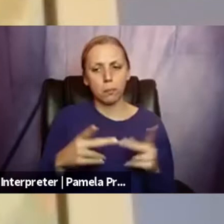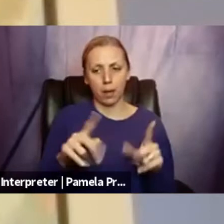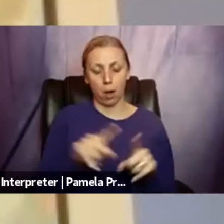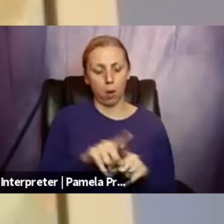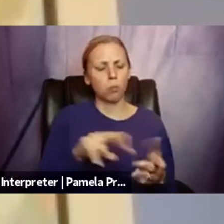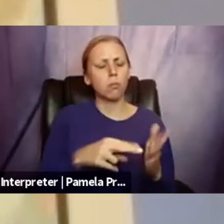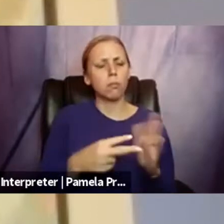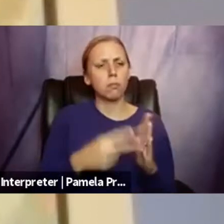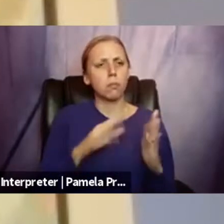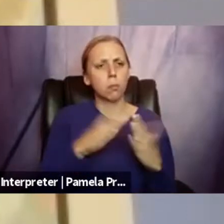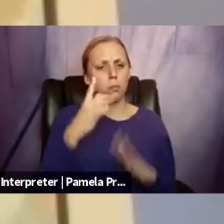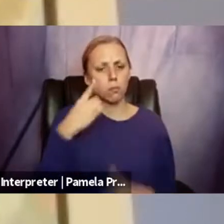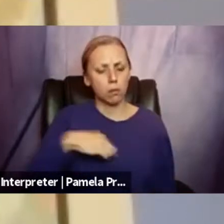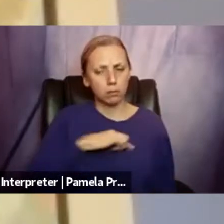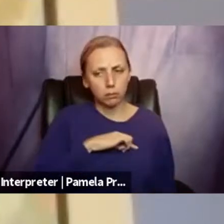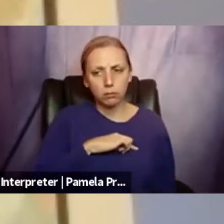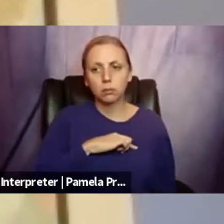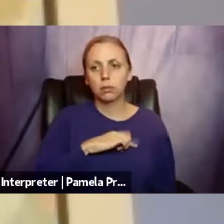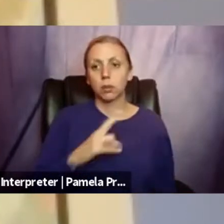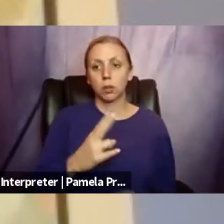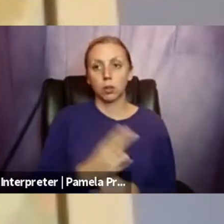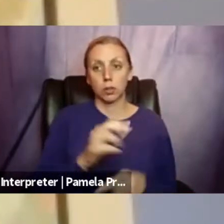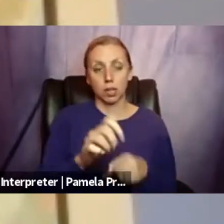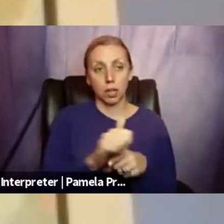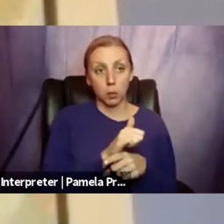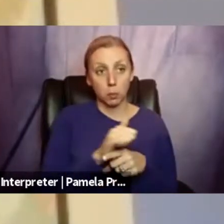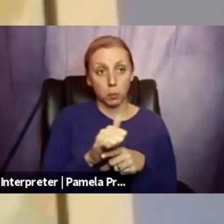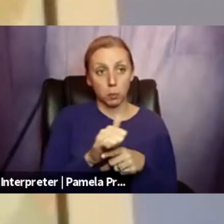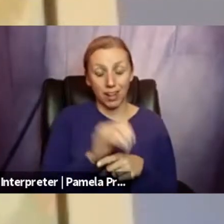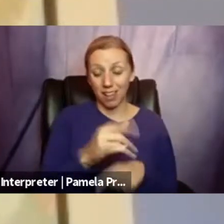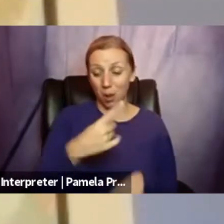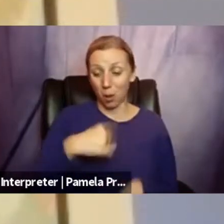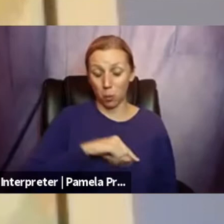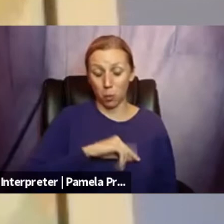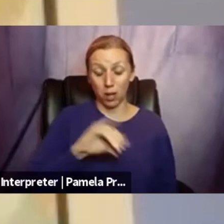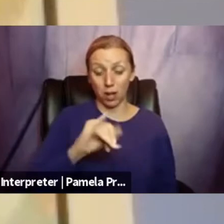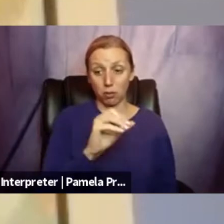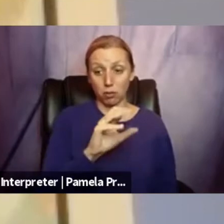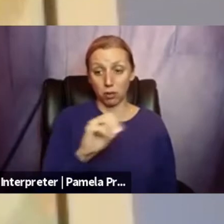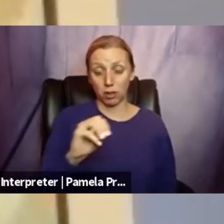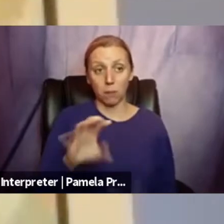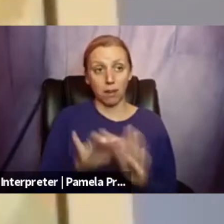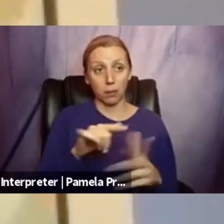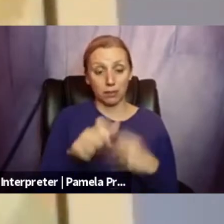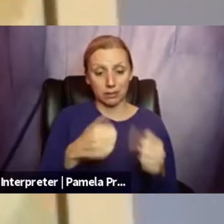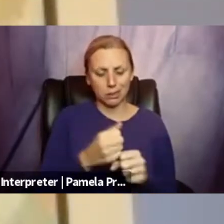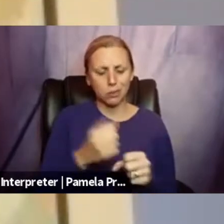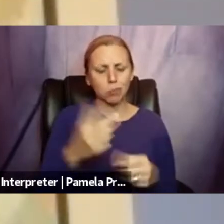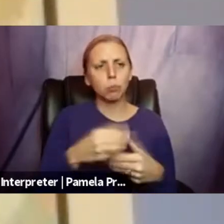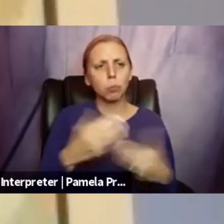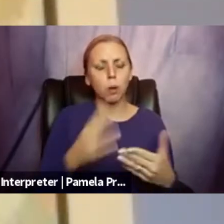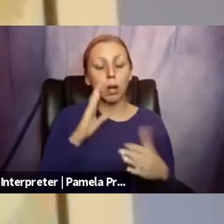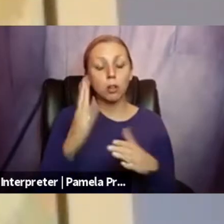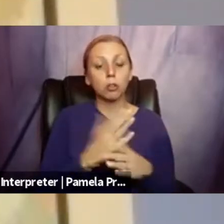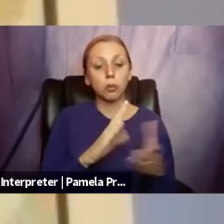us. Utilizing practices that we in JCOM found this year, including sharing our stories, supporting one another